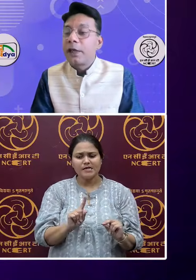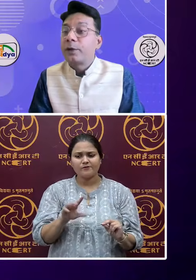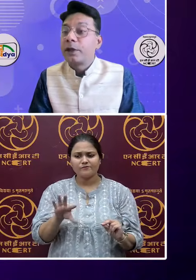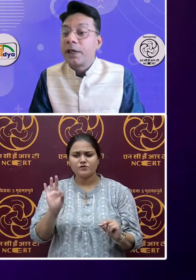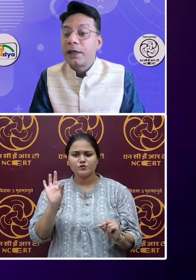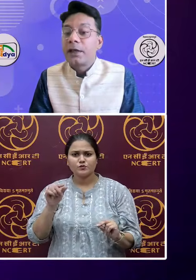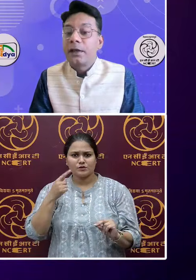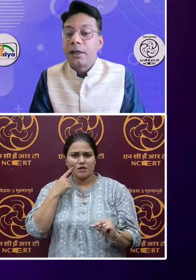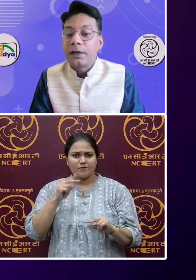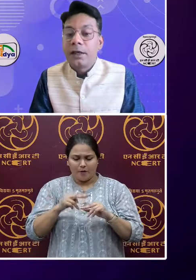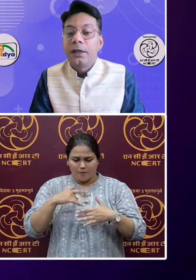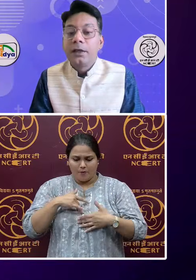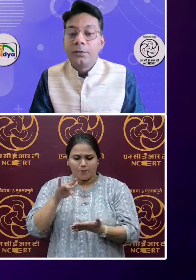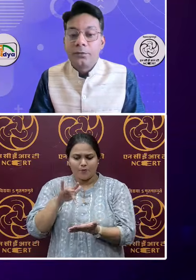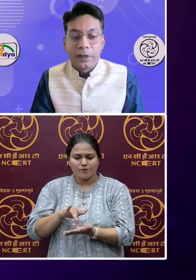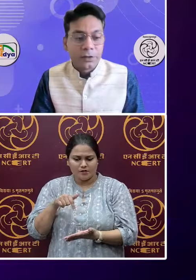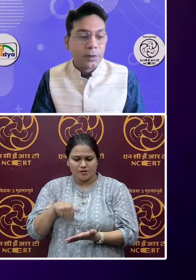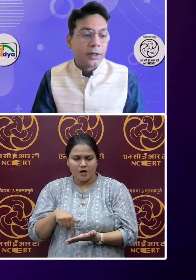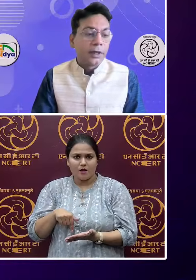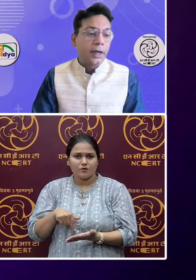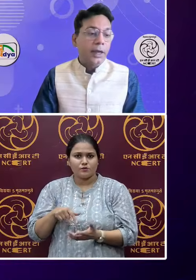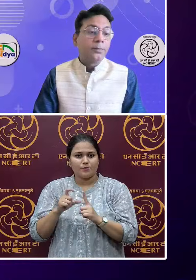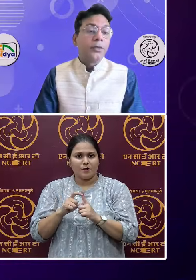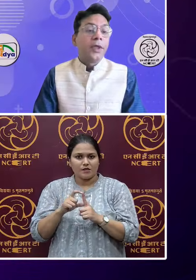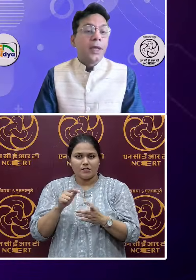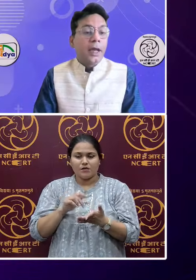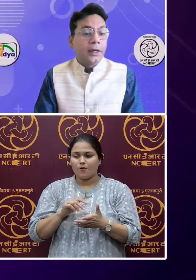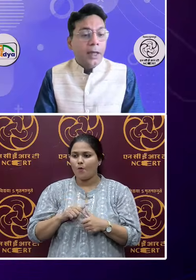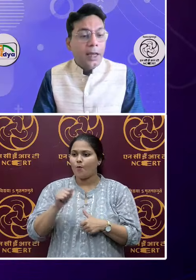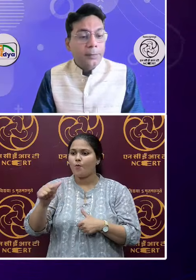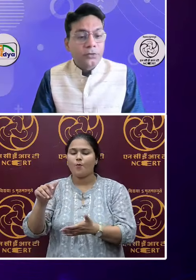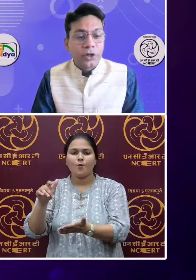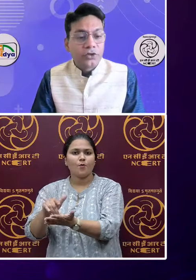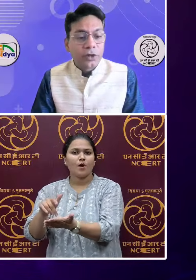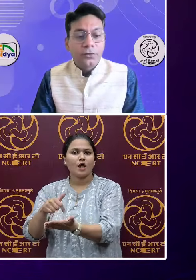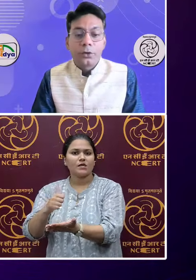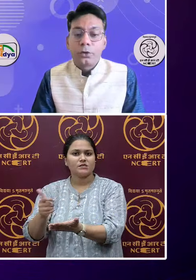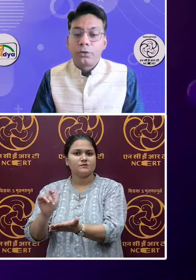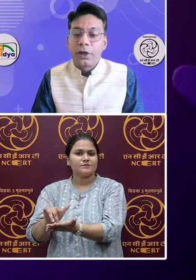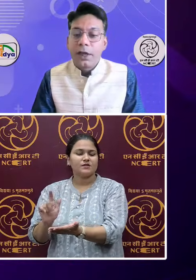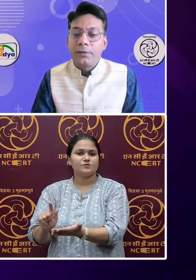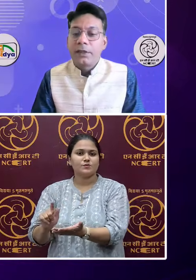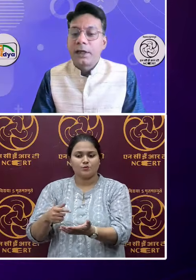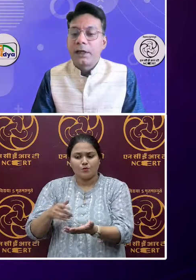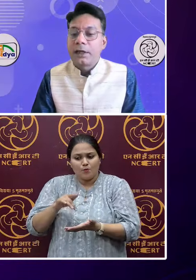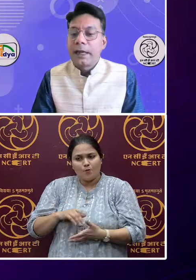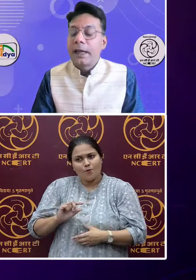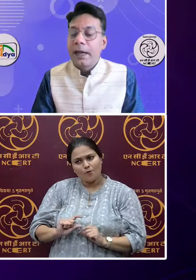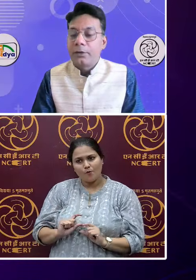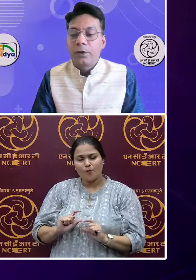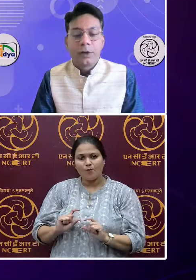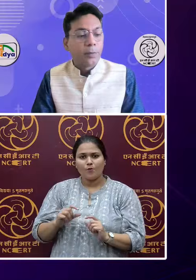access as per their learning flexibility, correct? It helps teachers to deliver the